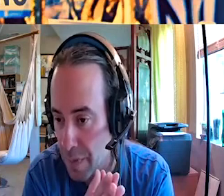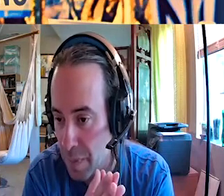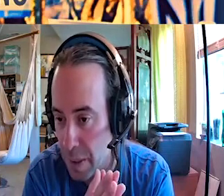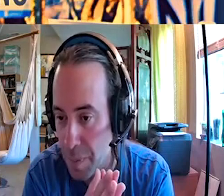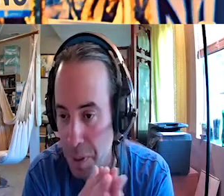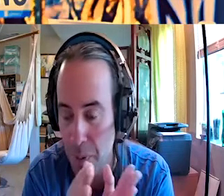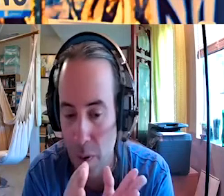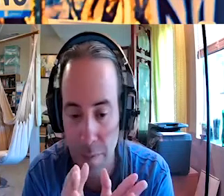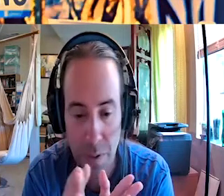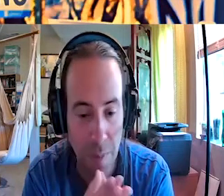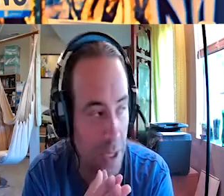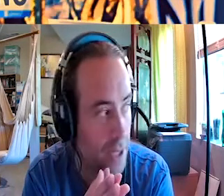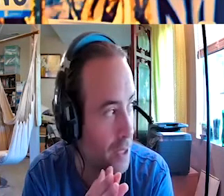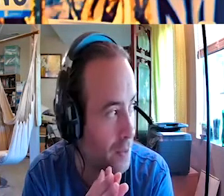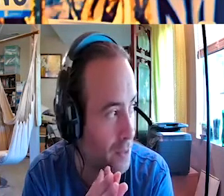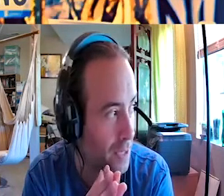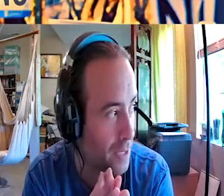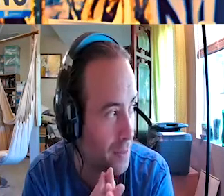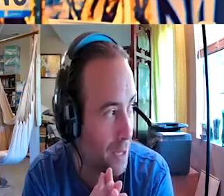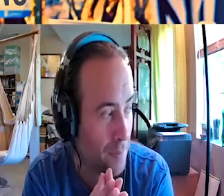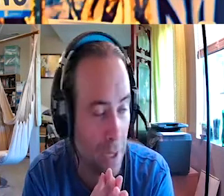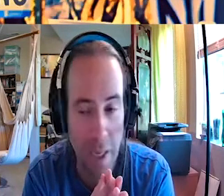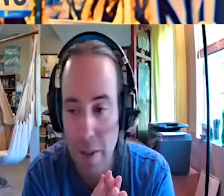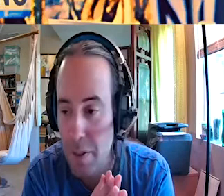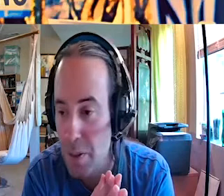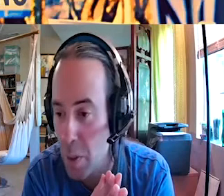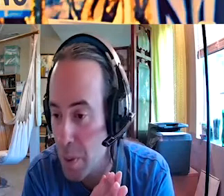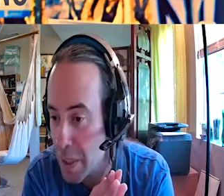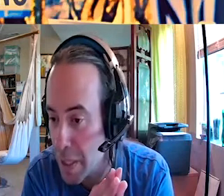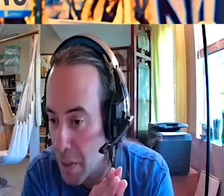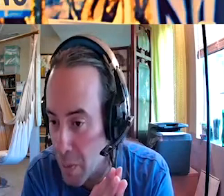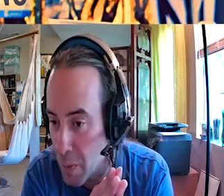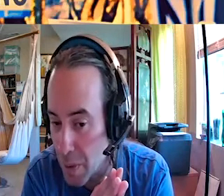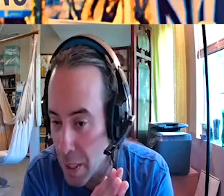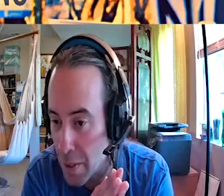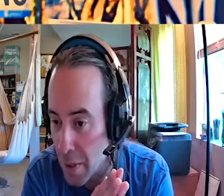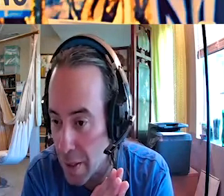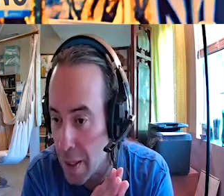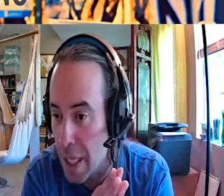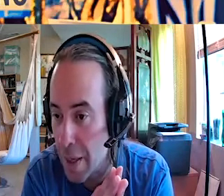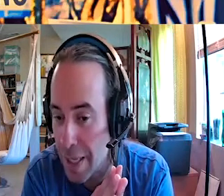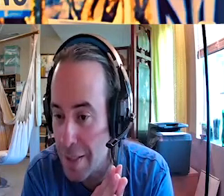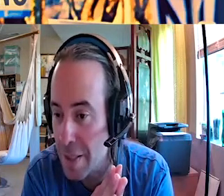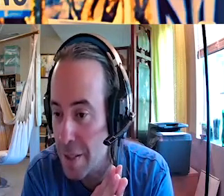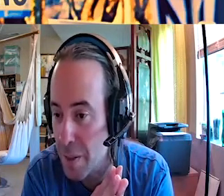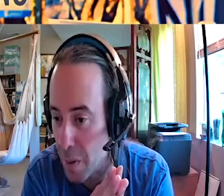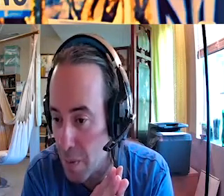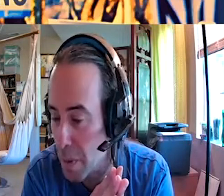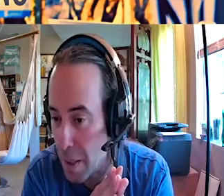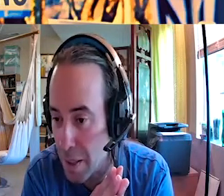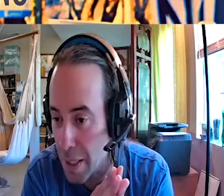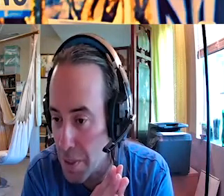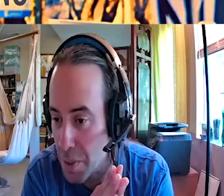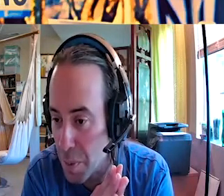is not grievable. I'm going to go off script again here and just say there's no particular rule in the contract against